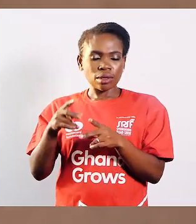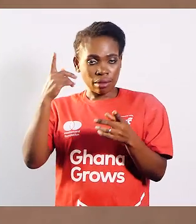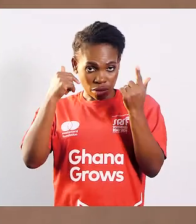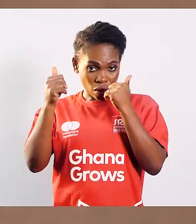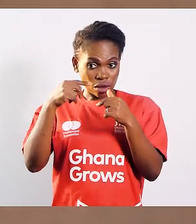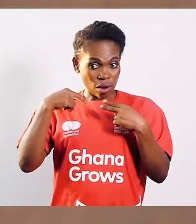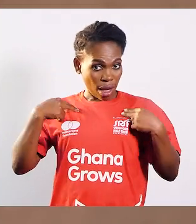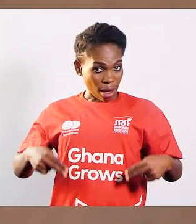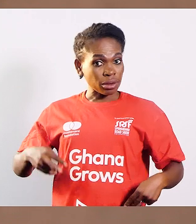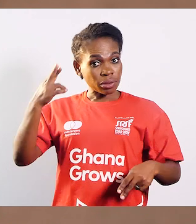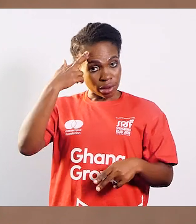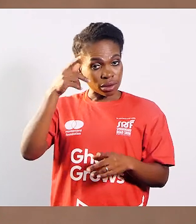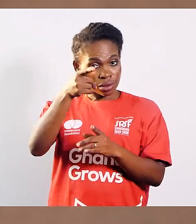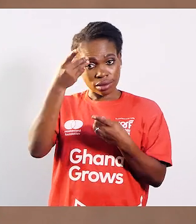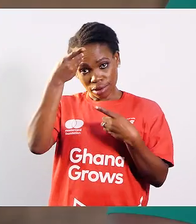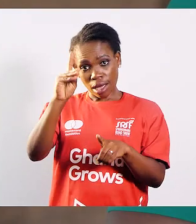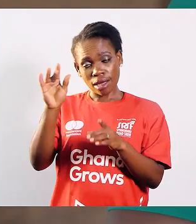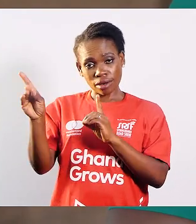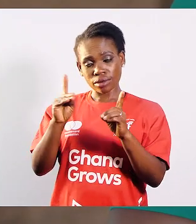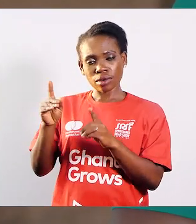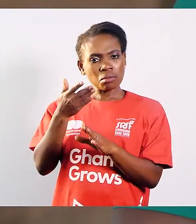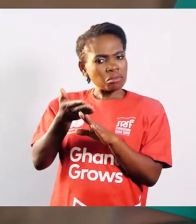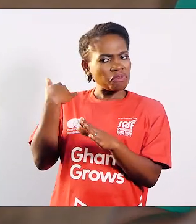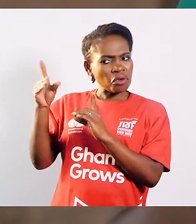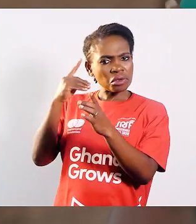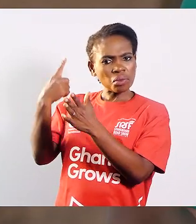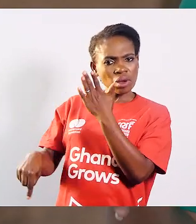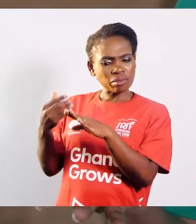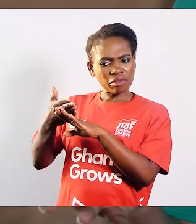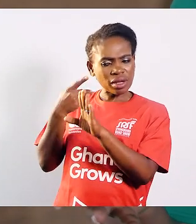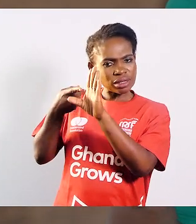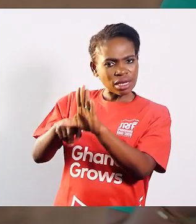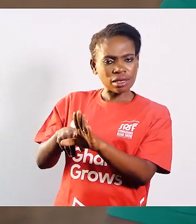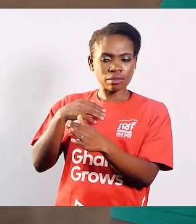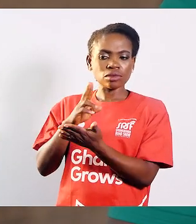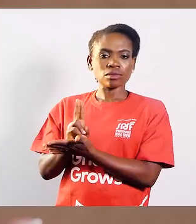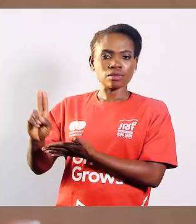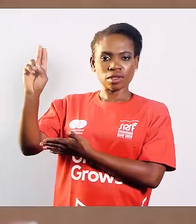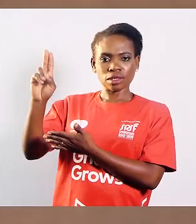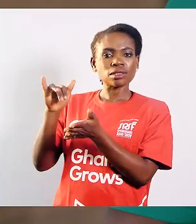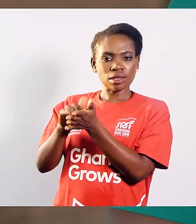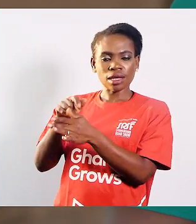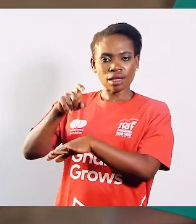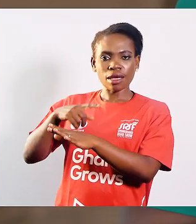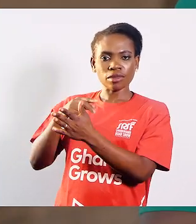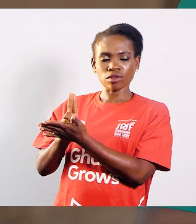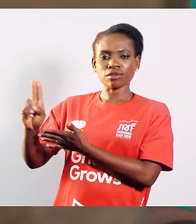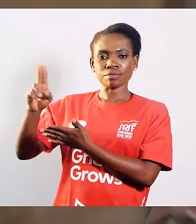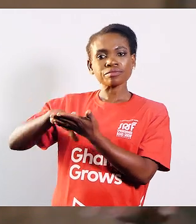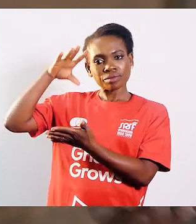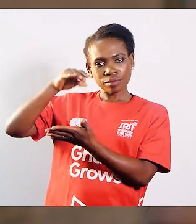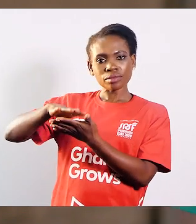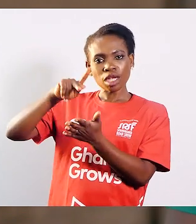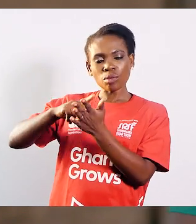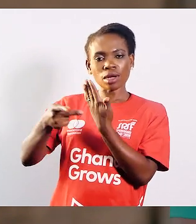mushroom is as high as the one you get in meat. So you were driven into this space because of health reasons? Exactly. Really? Yeah. What were you doing before